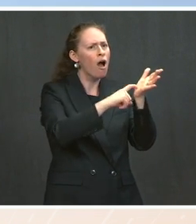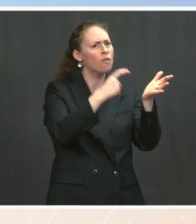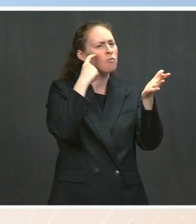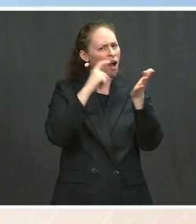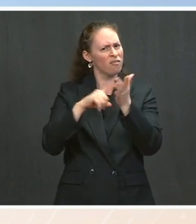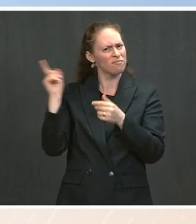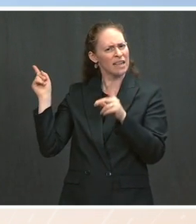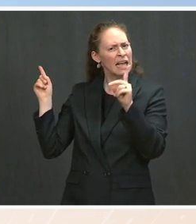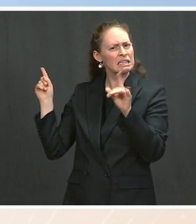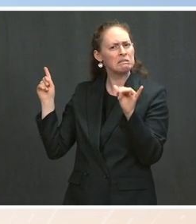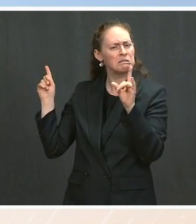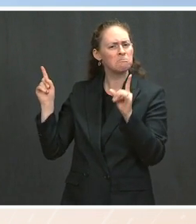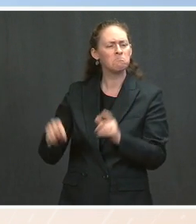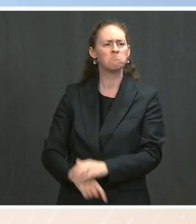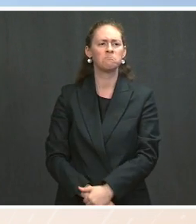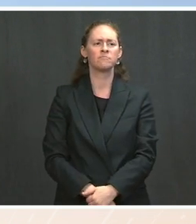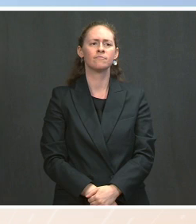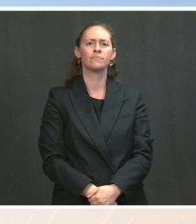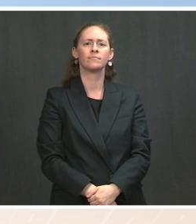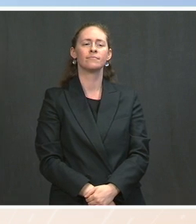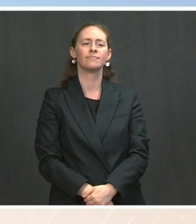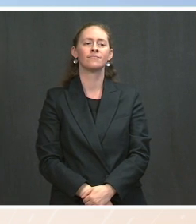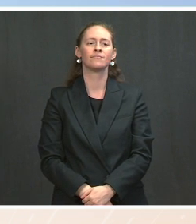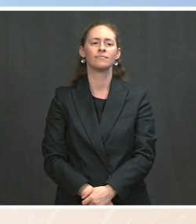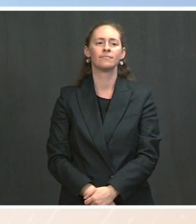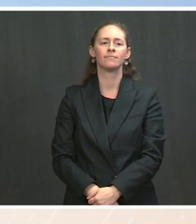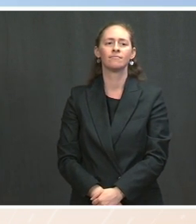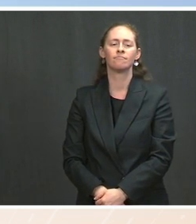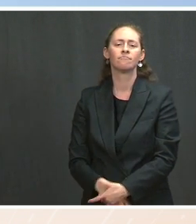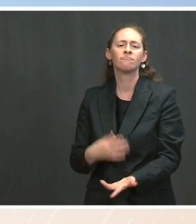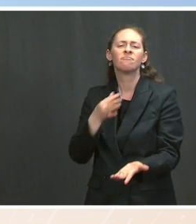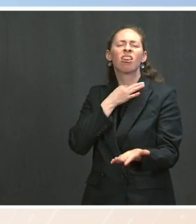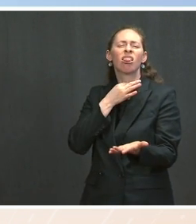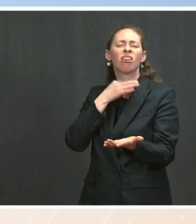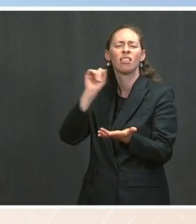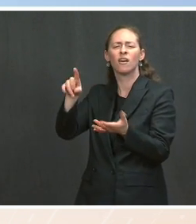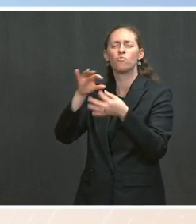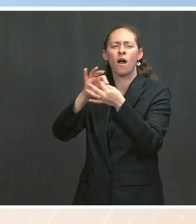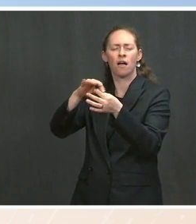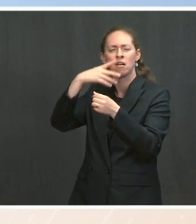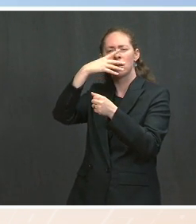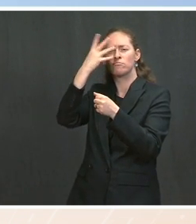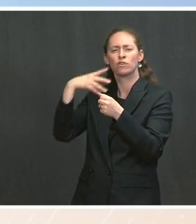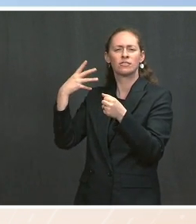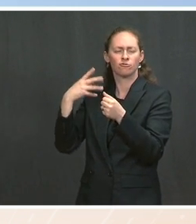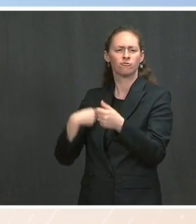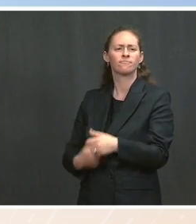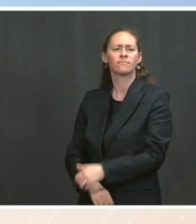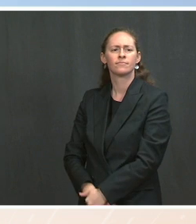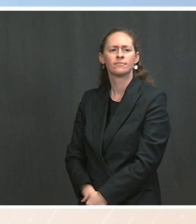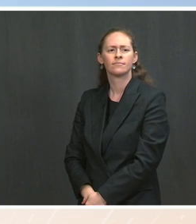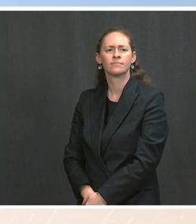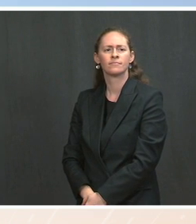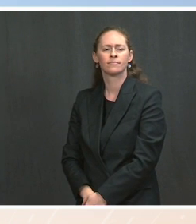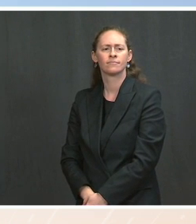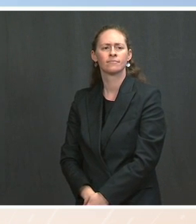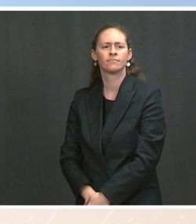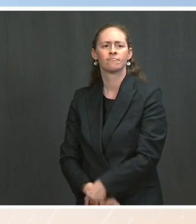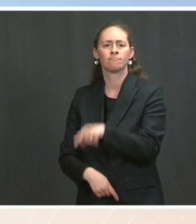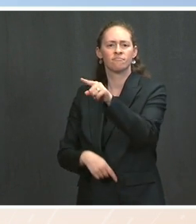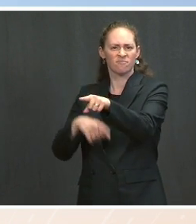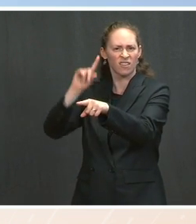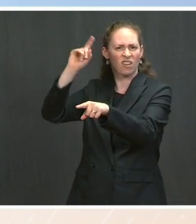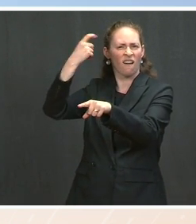governor of Tennessee says that he was asked and he declined a Biden administration request to house unaccompanied minors. And